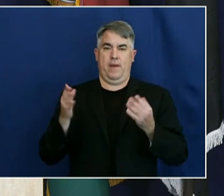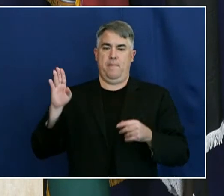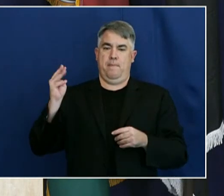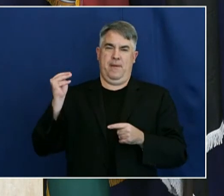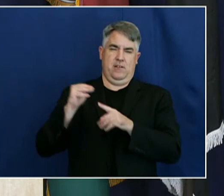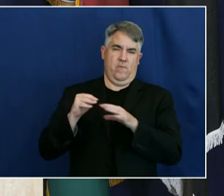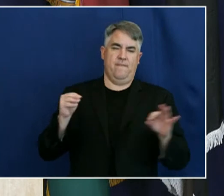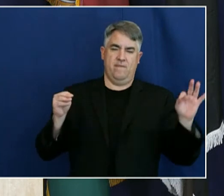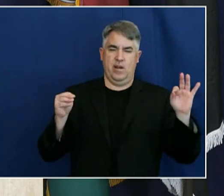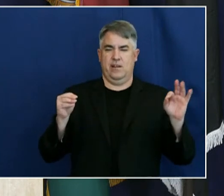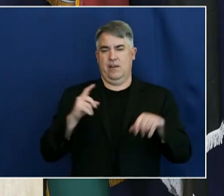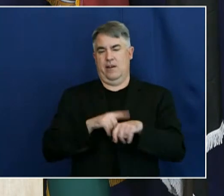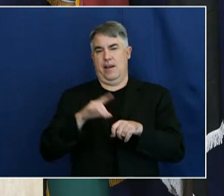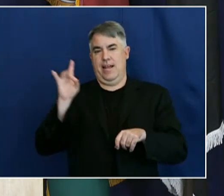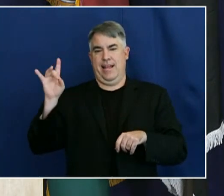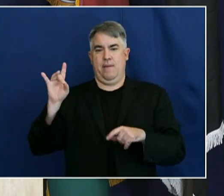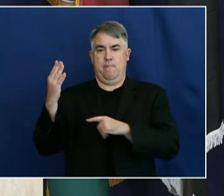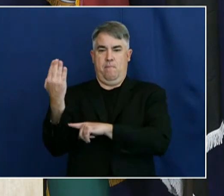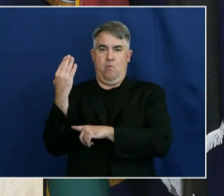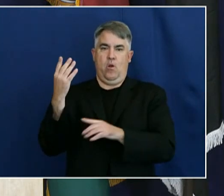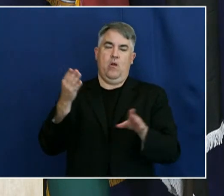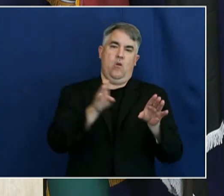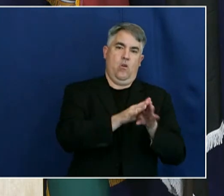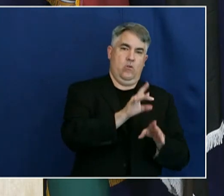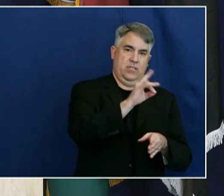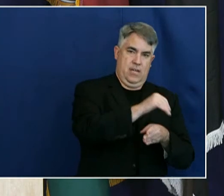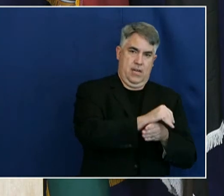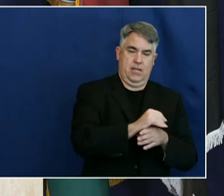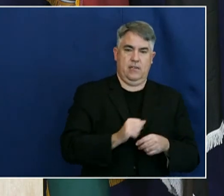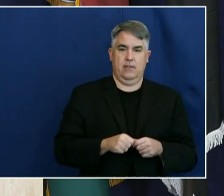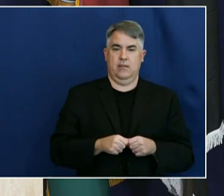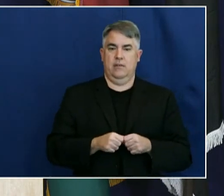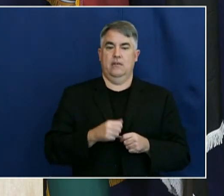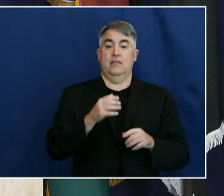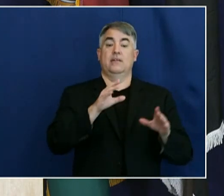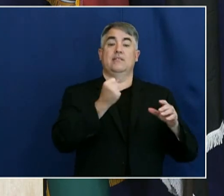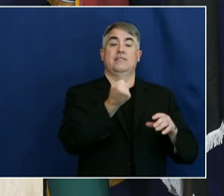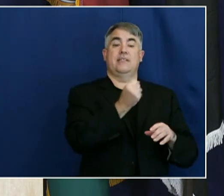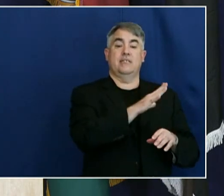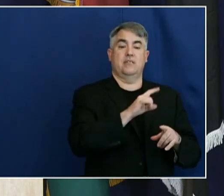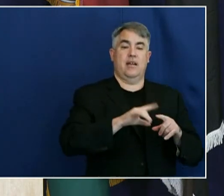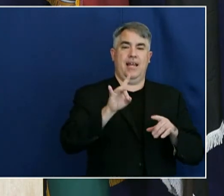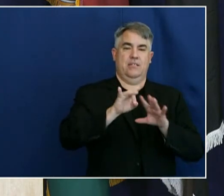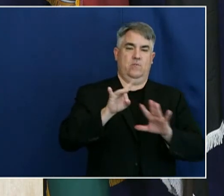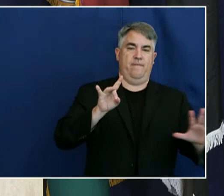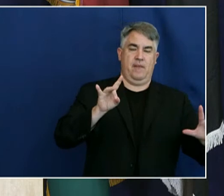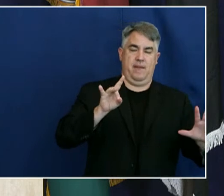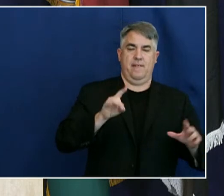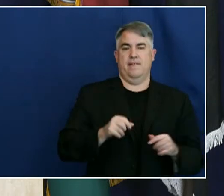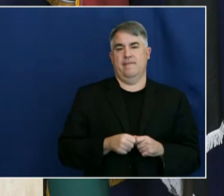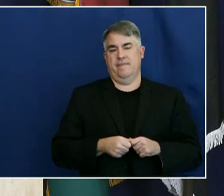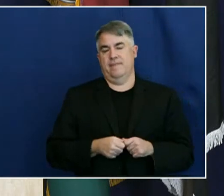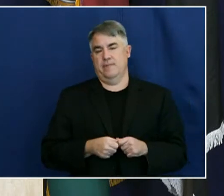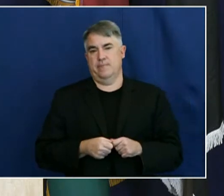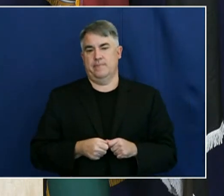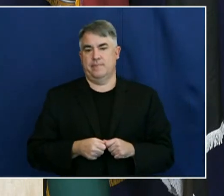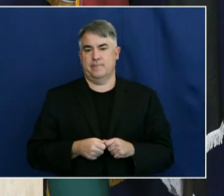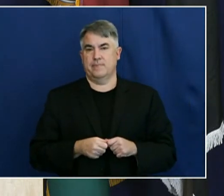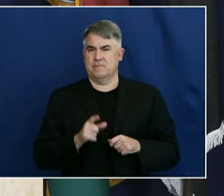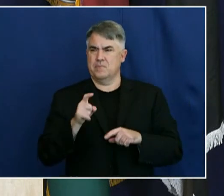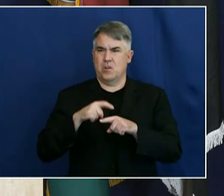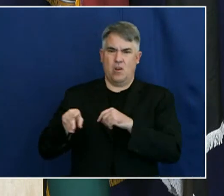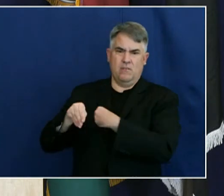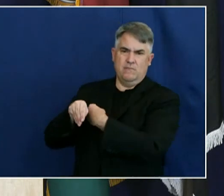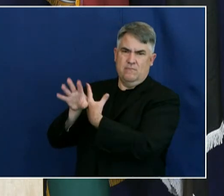on weekends from 8 a.m. to 5 p.m. MyTern operators can provide on-demand assistance in English and in